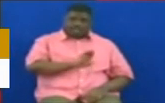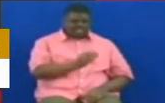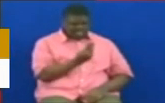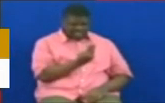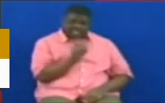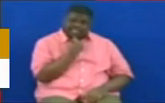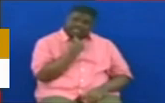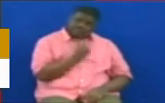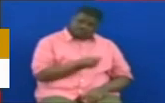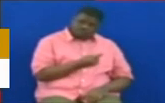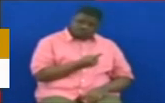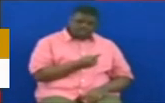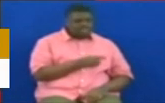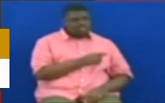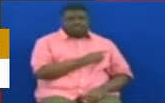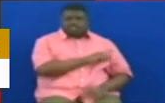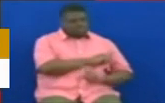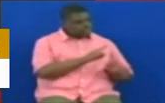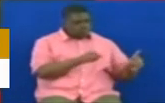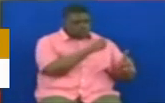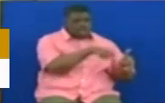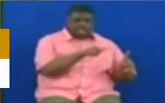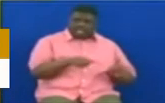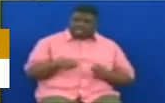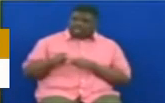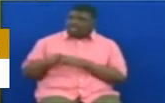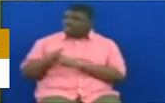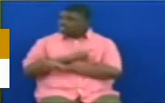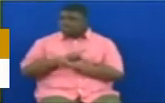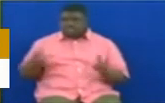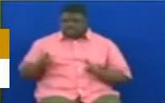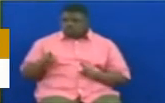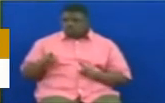inazungumzia non-citizens and non-nationals.